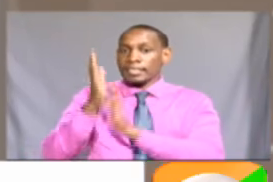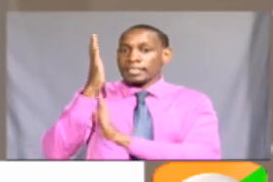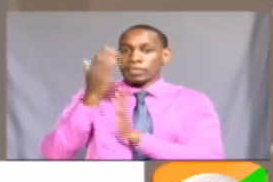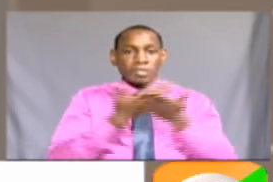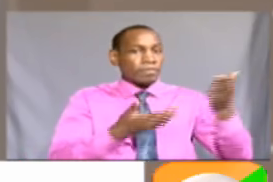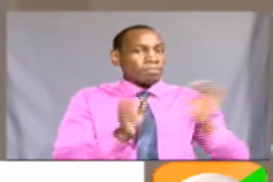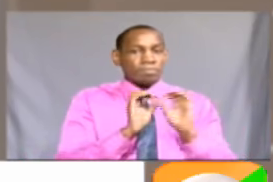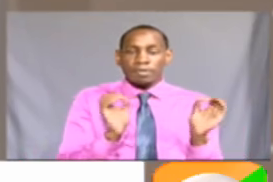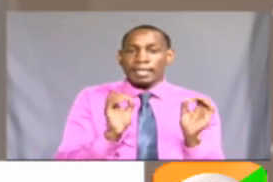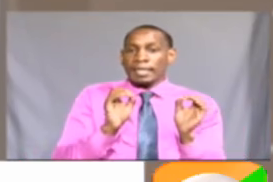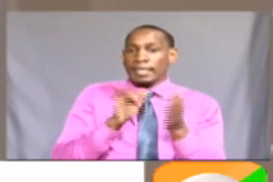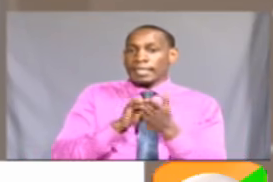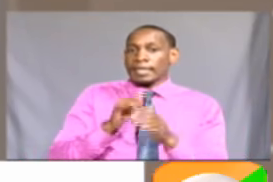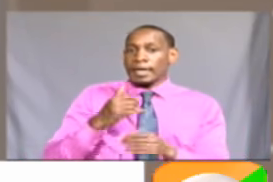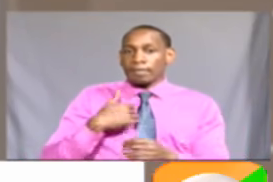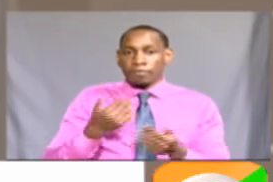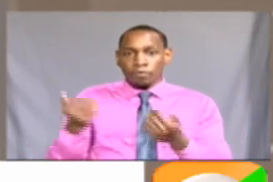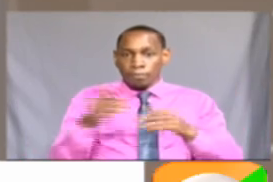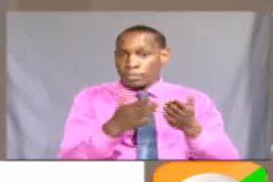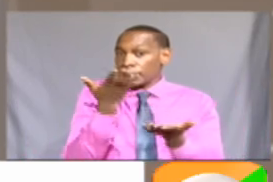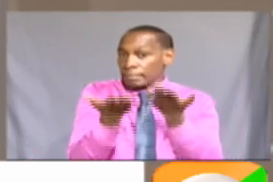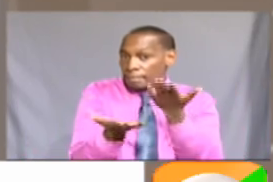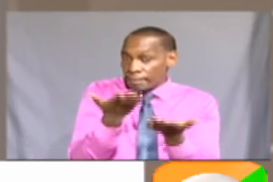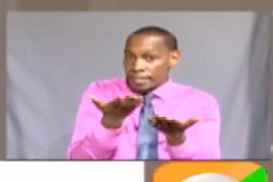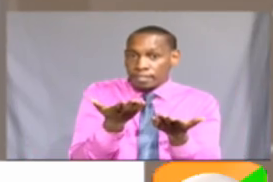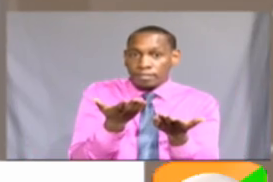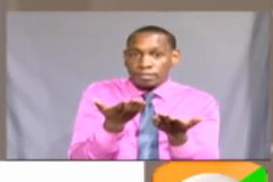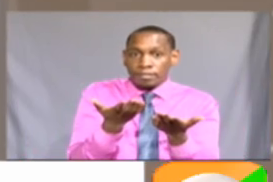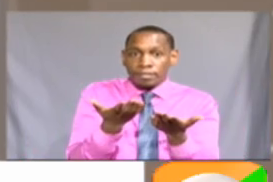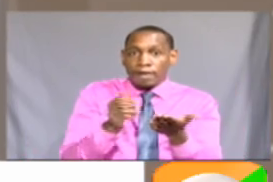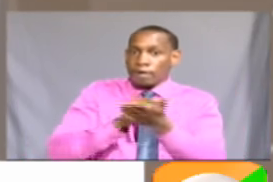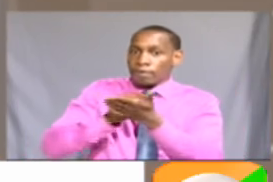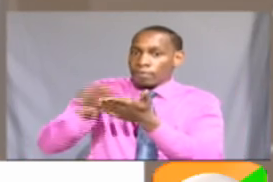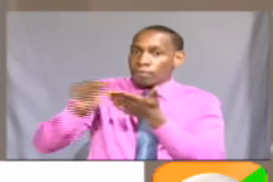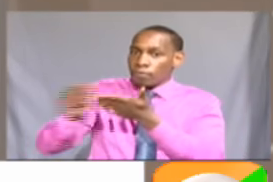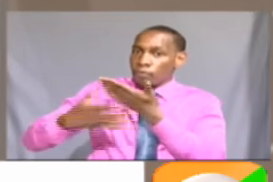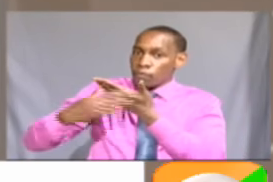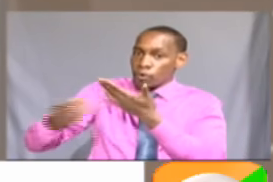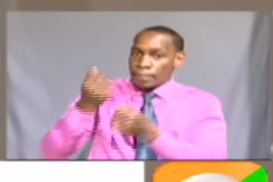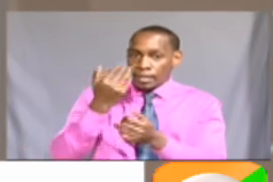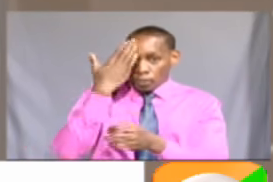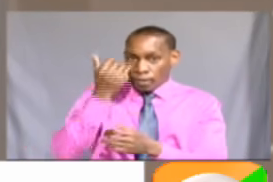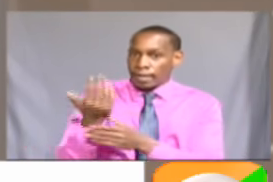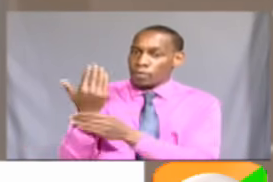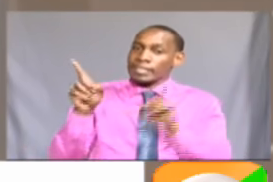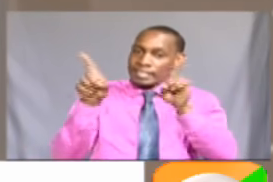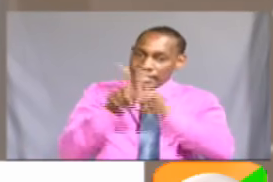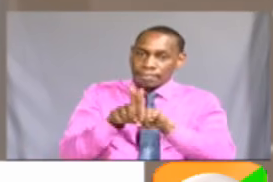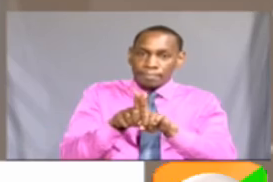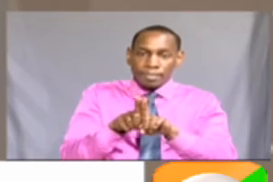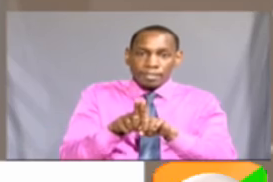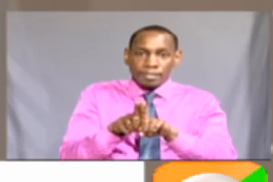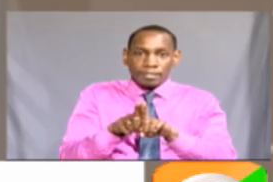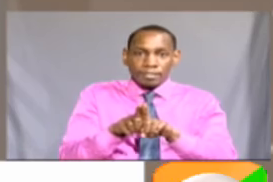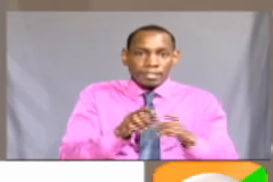So is there a provision, for example, for mass photocopying, because these documents are the same. It's not like